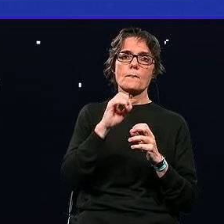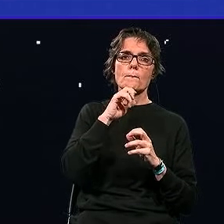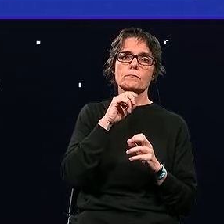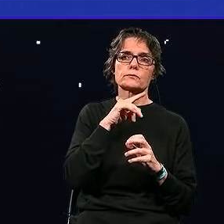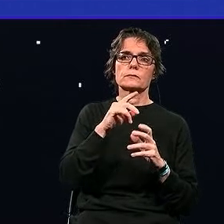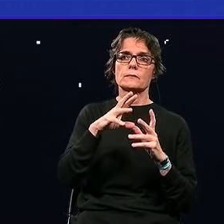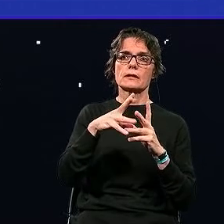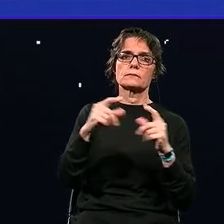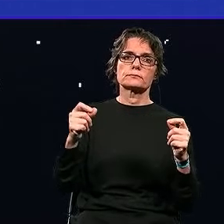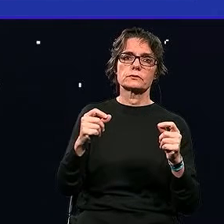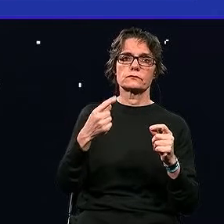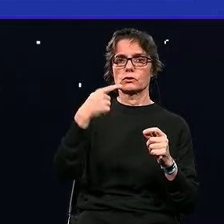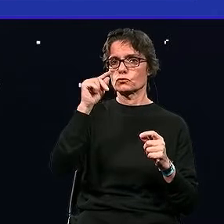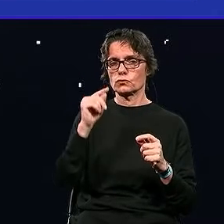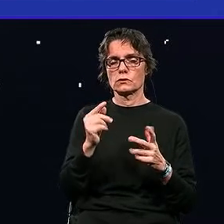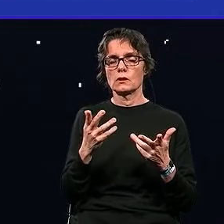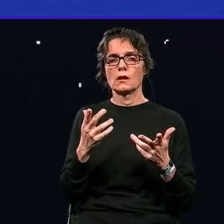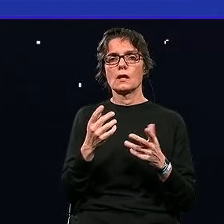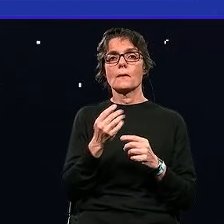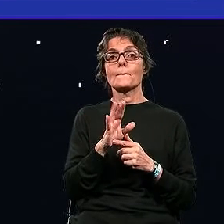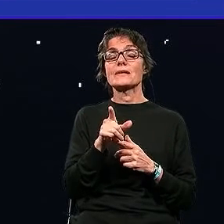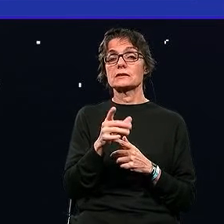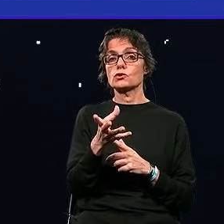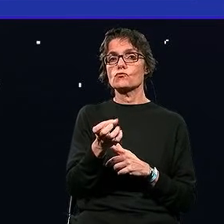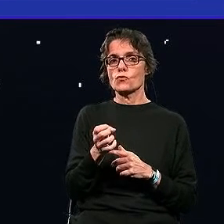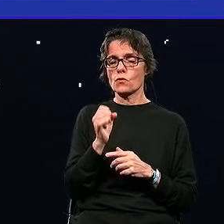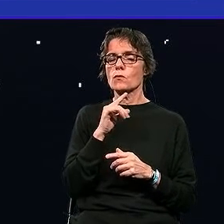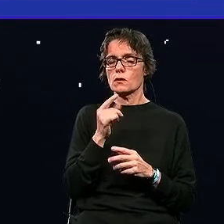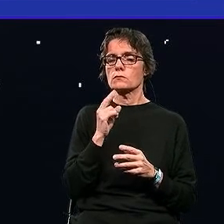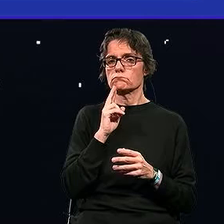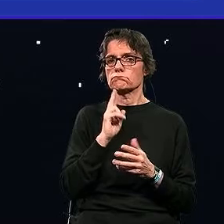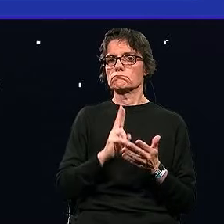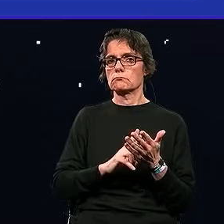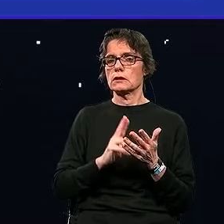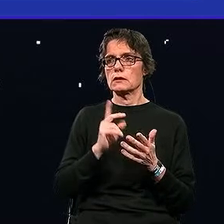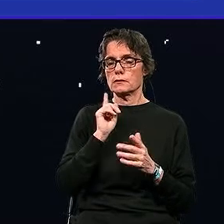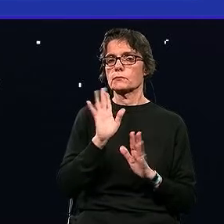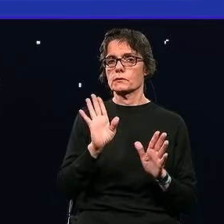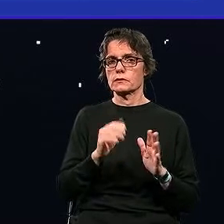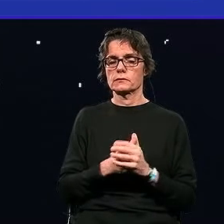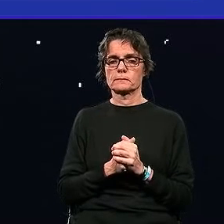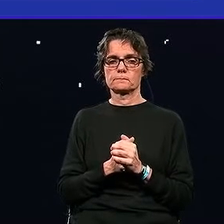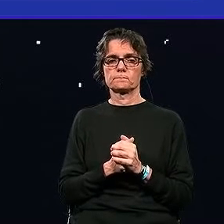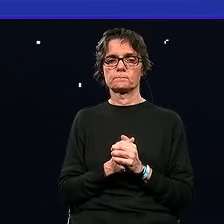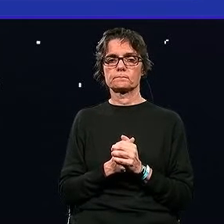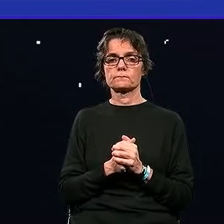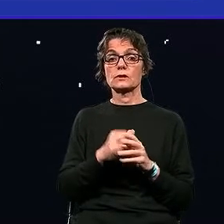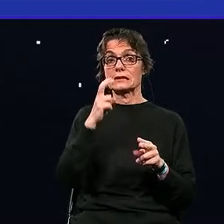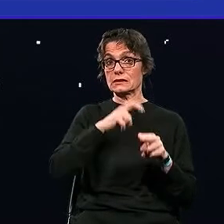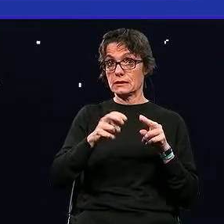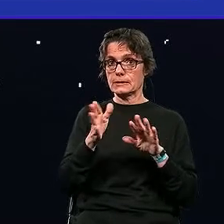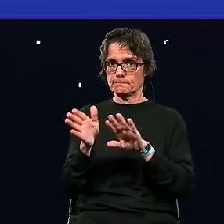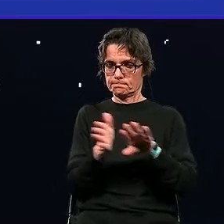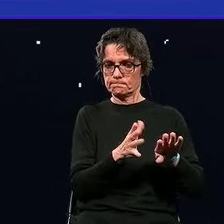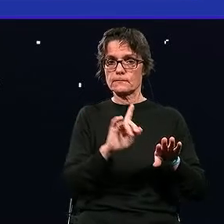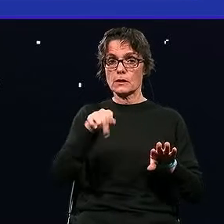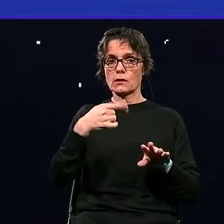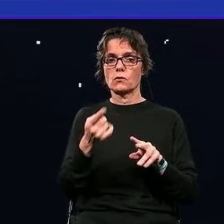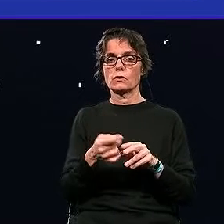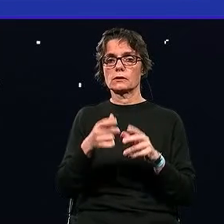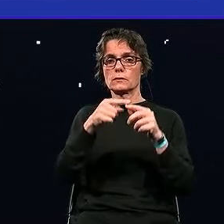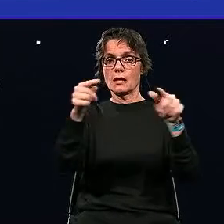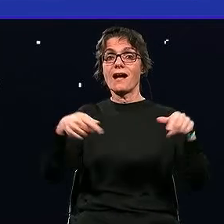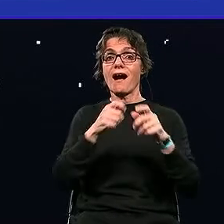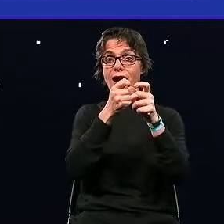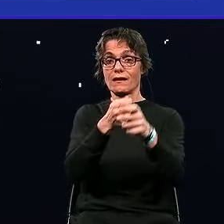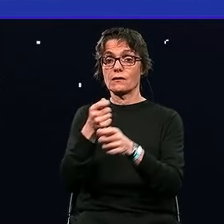all of the carbon savings we need, but it will be an important part of the journey. So that's energy. Moving on to